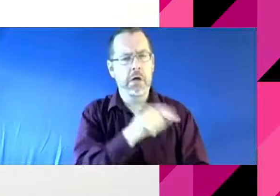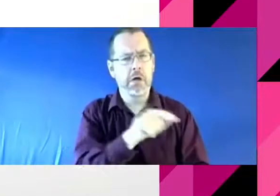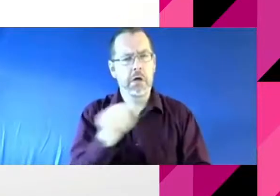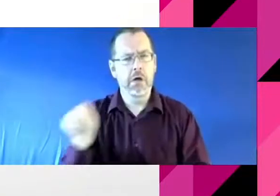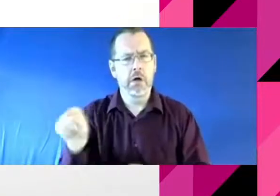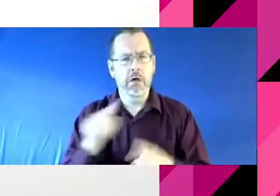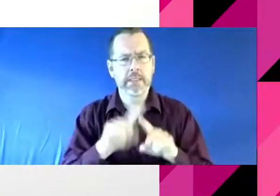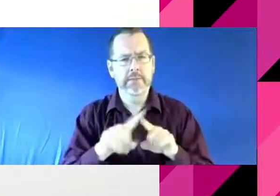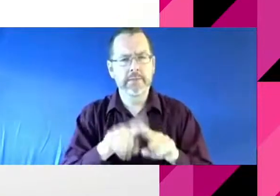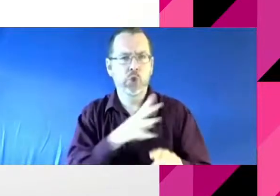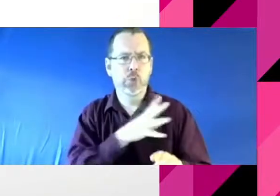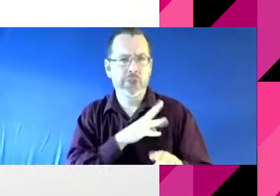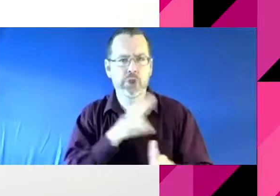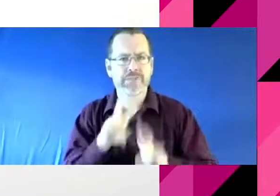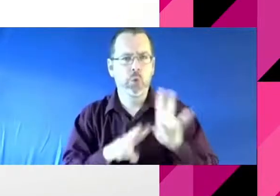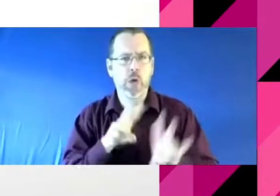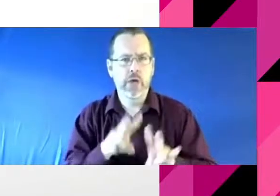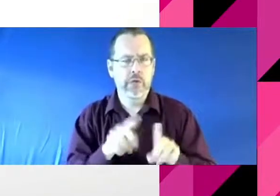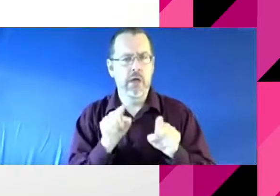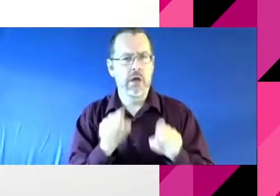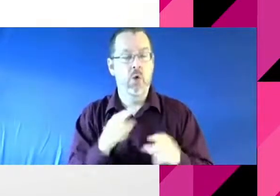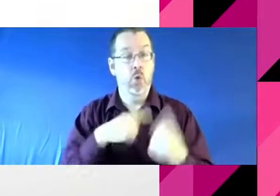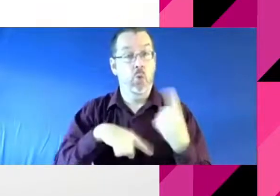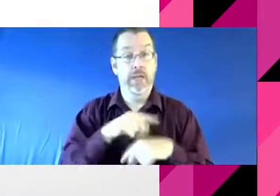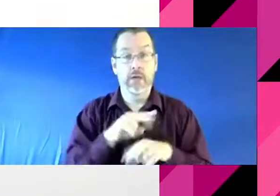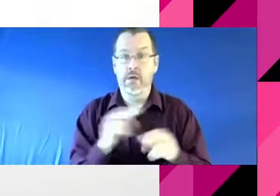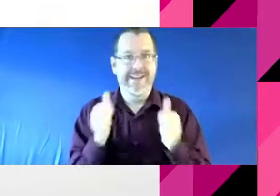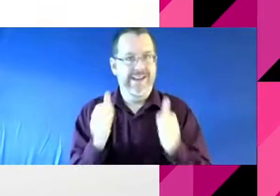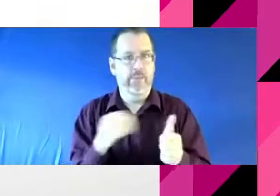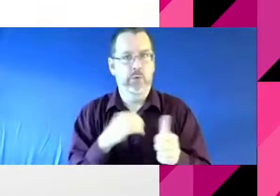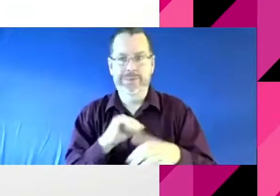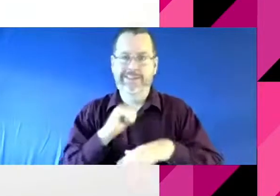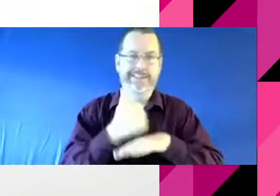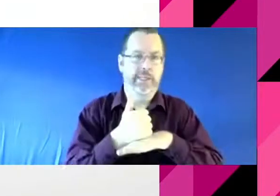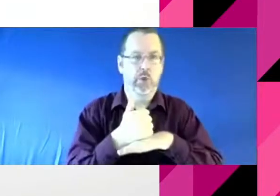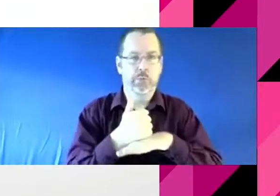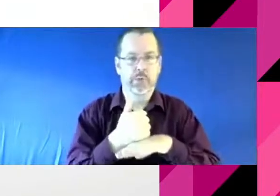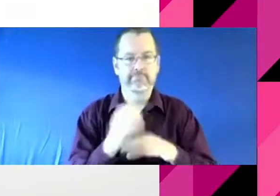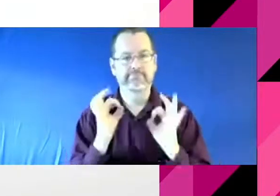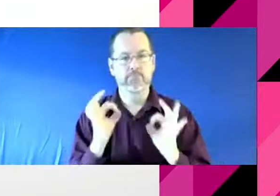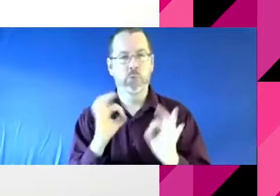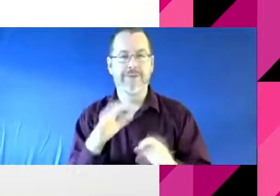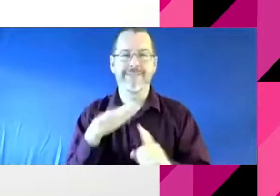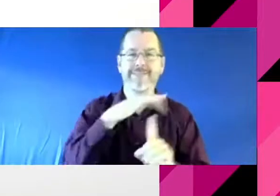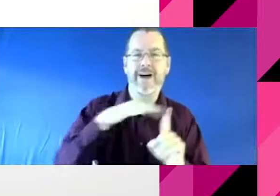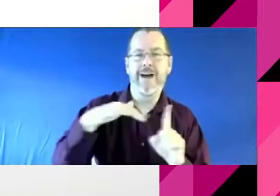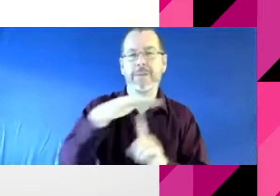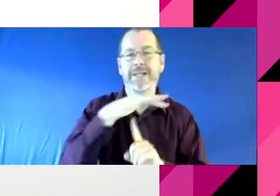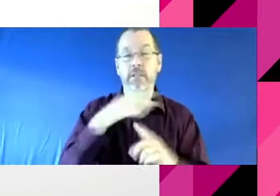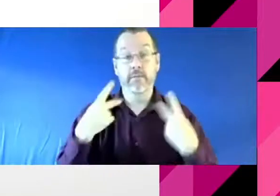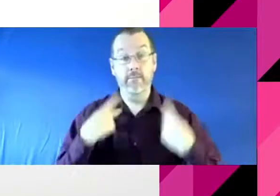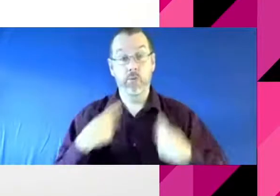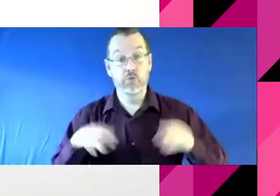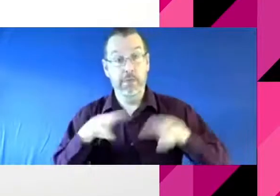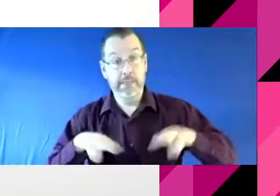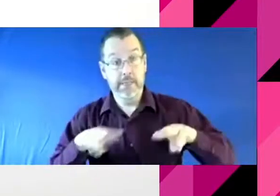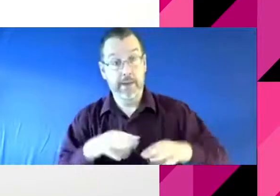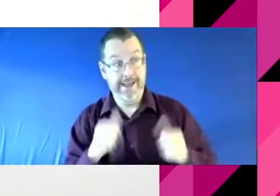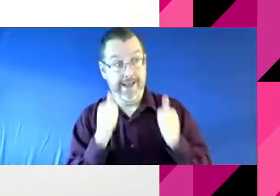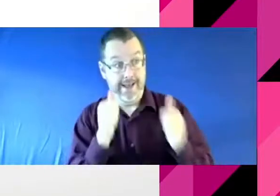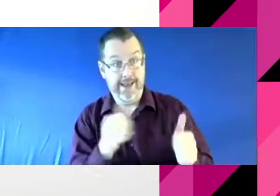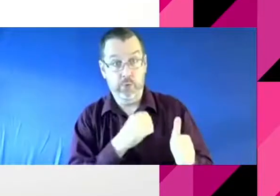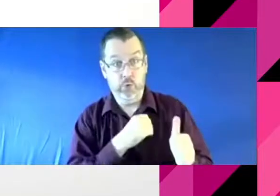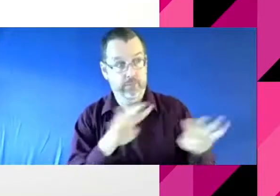our institutions to create environments where vulnerable people and their carers are heard, are believed, and are